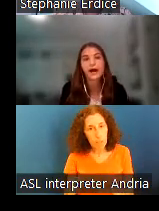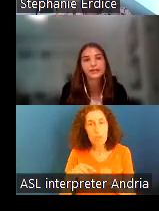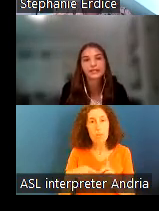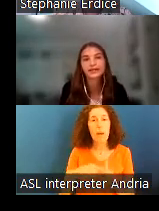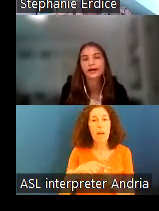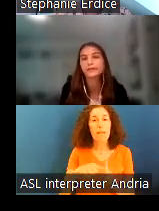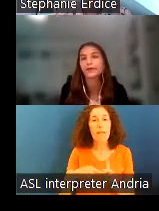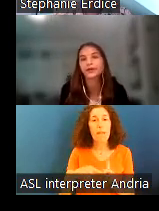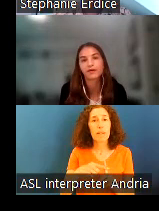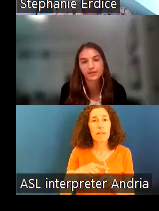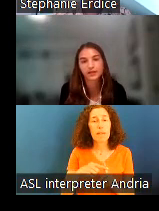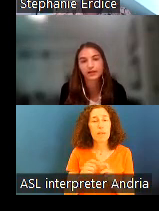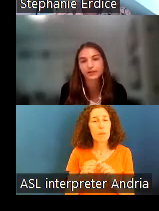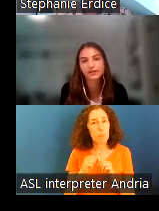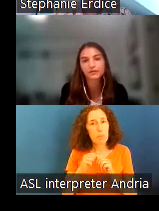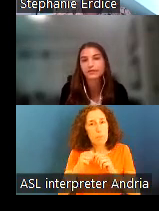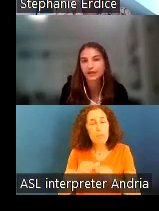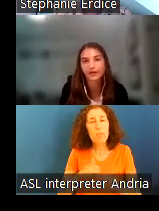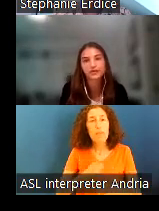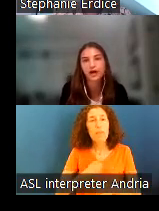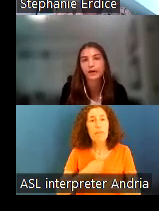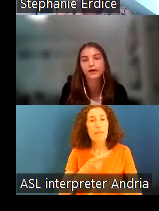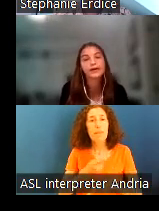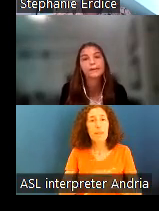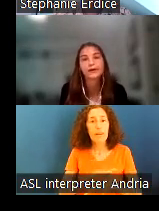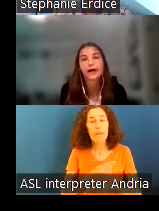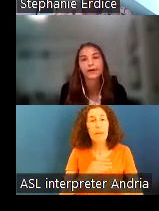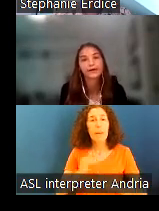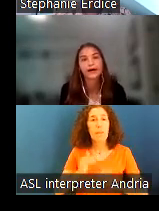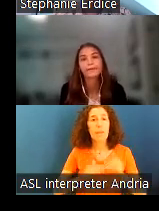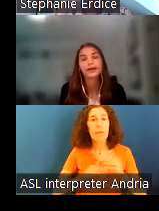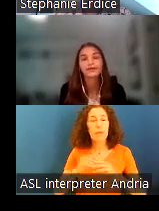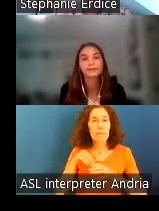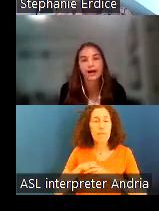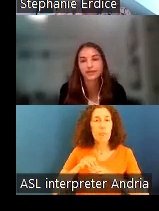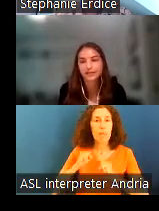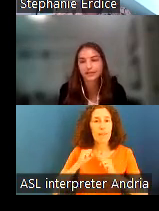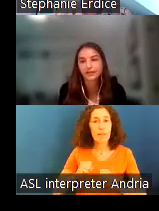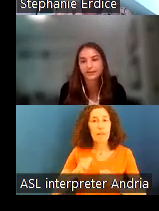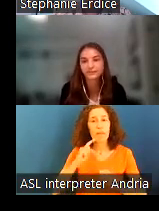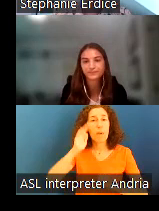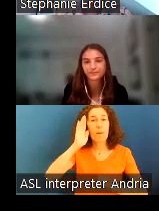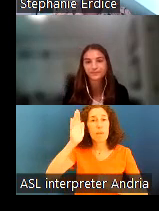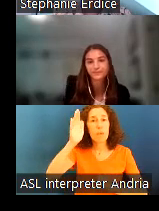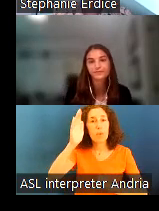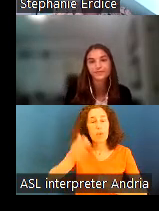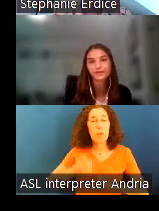continue to practice it and build our resilience to vicarious trauma, burnout, and compassion fatigue.